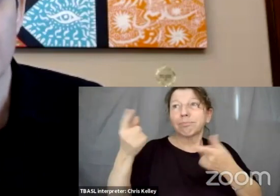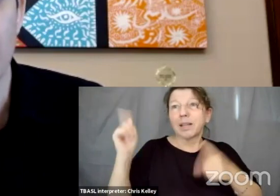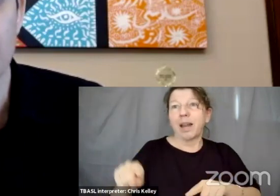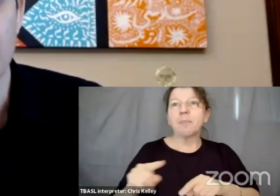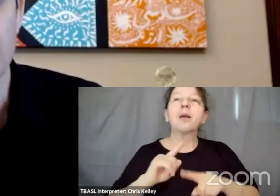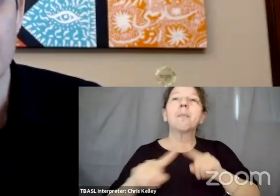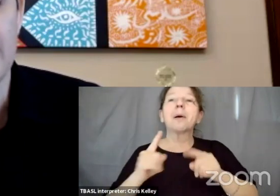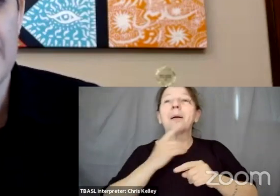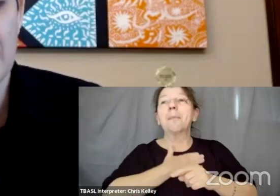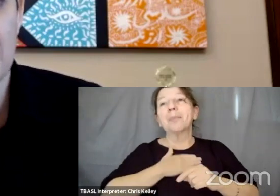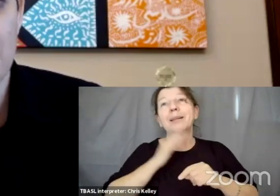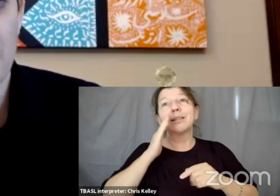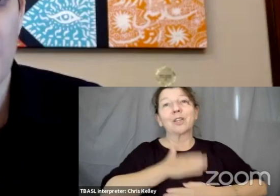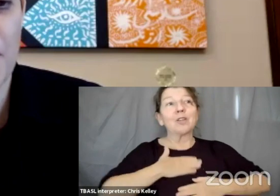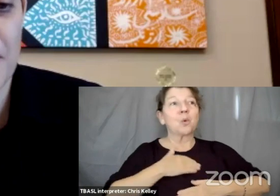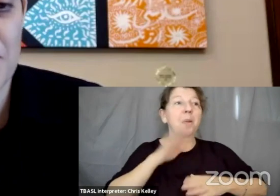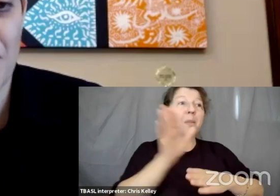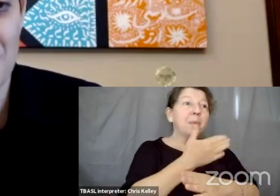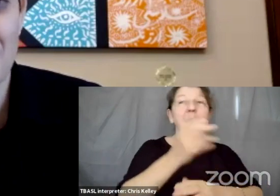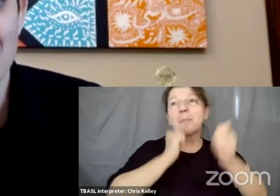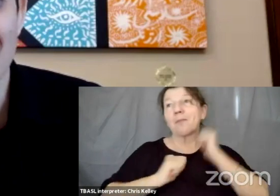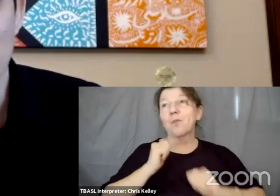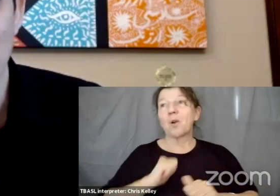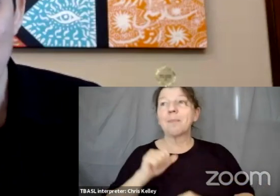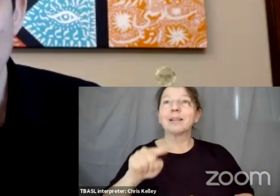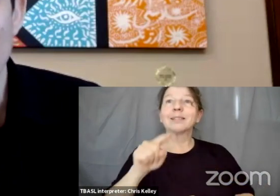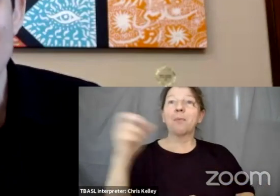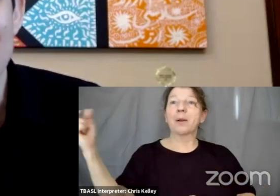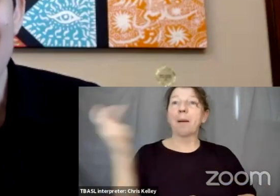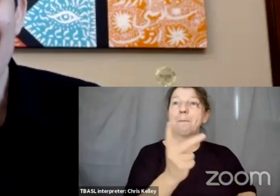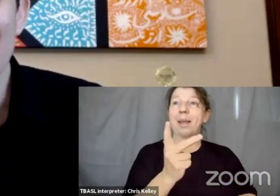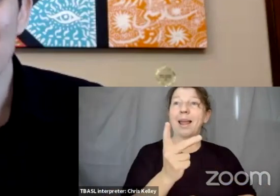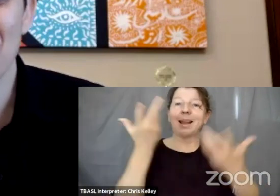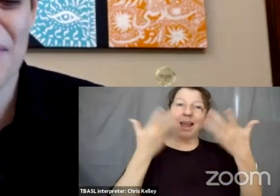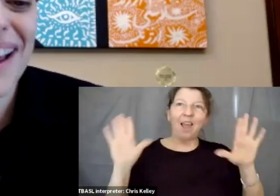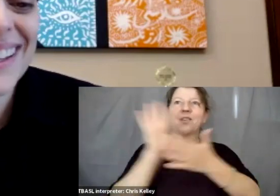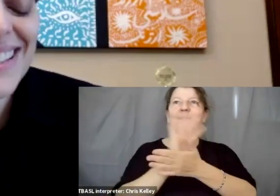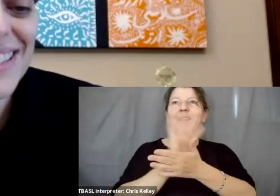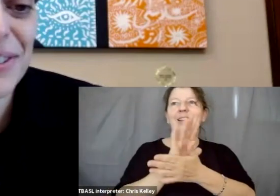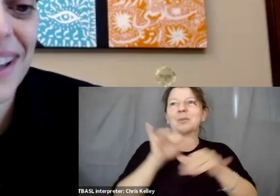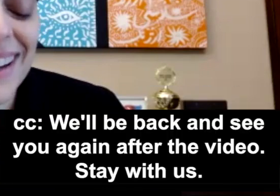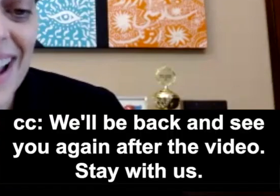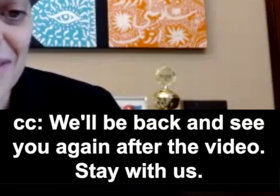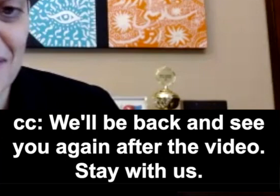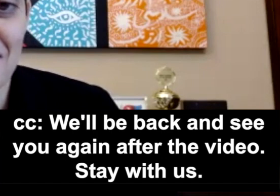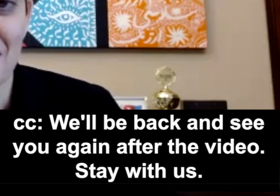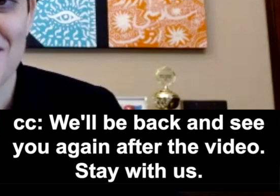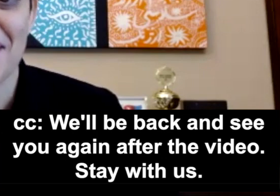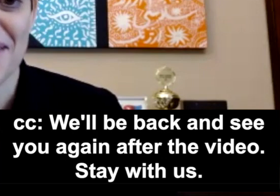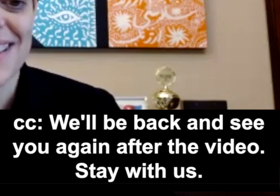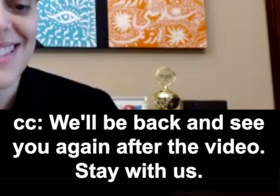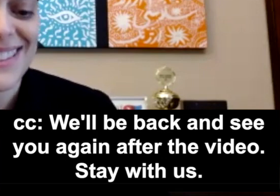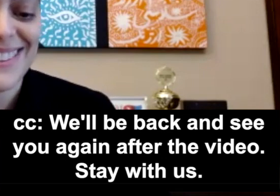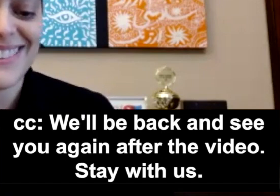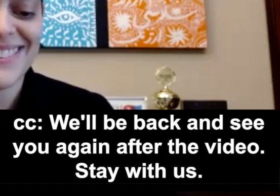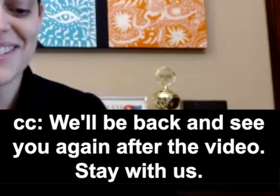that came after it. But I hope you'll enjoy the music and the performances, and we'll be back and see you again after the video. Stay